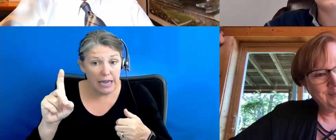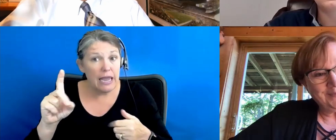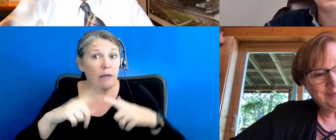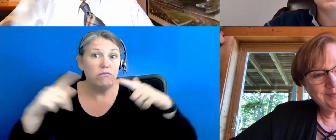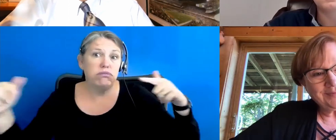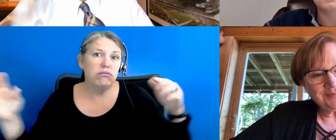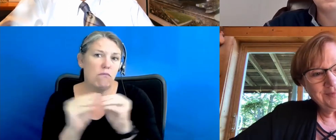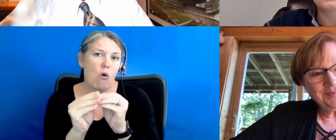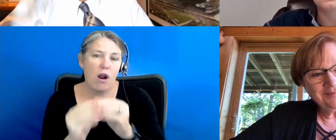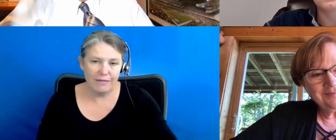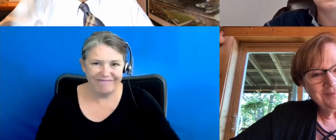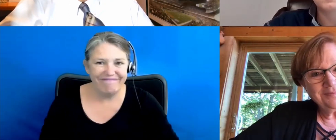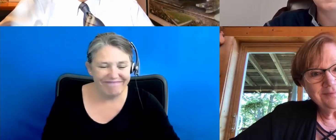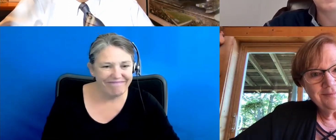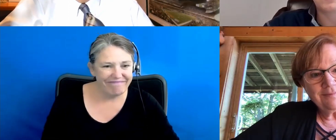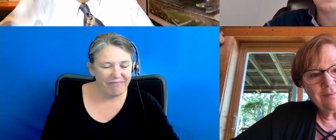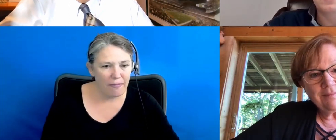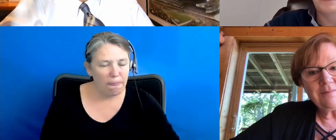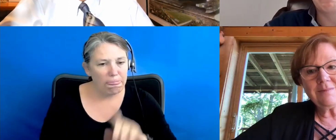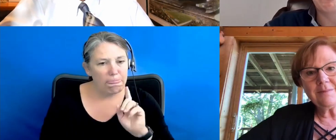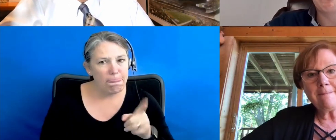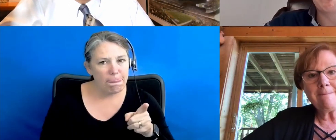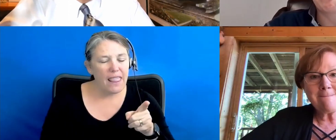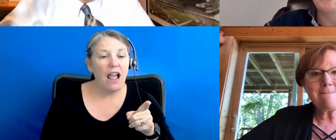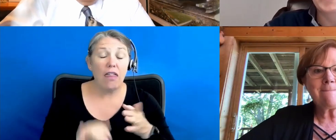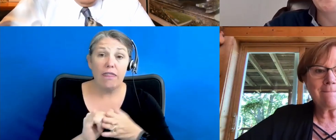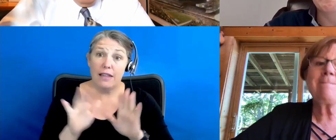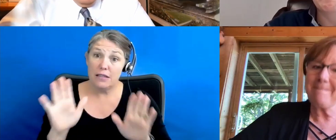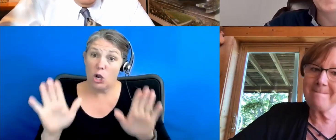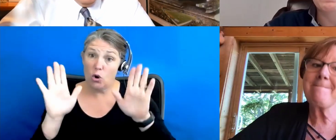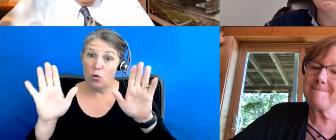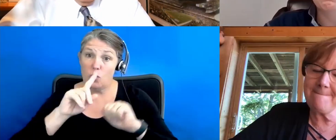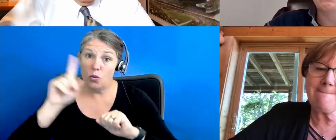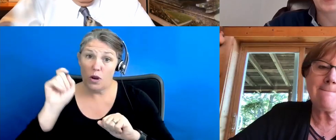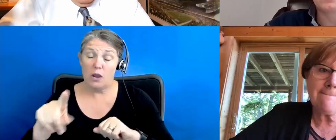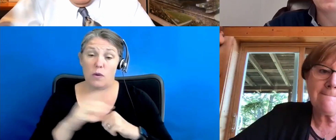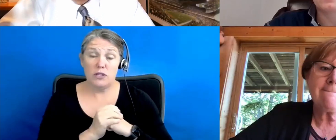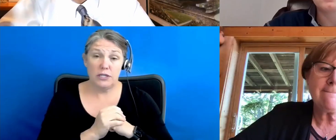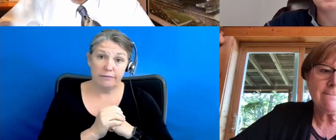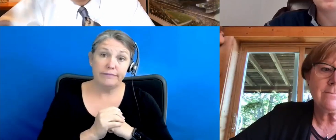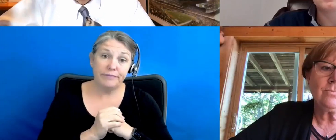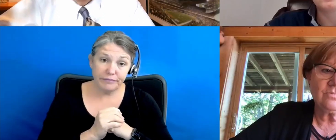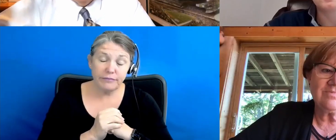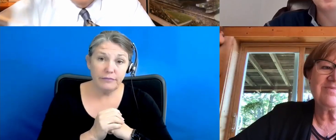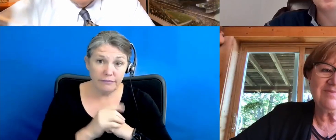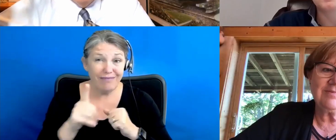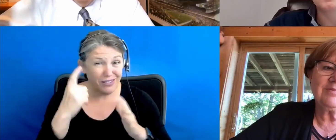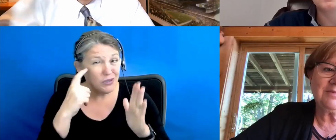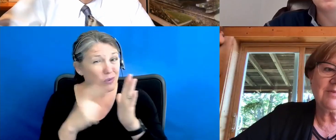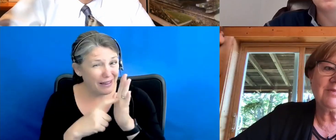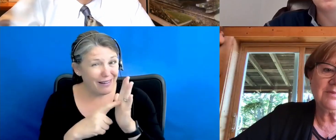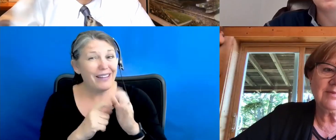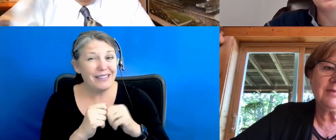more. So that's a great question, right? Because as you recognize, and as the